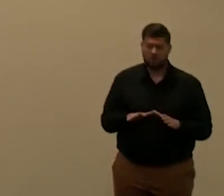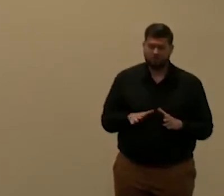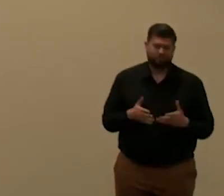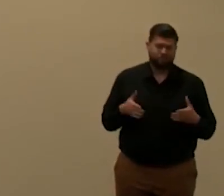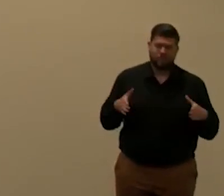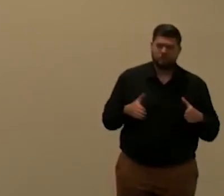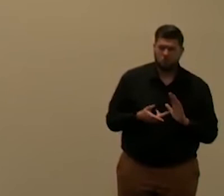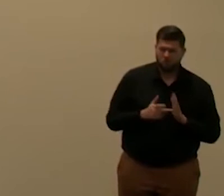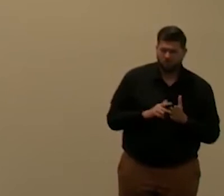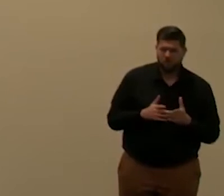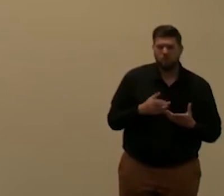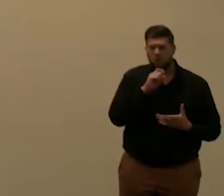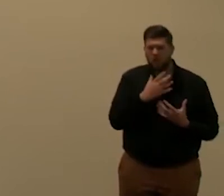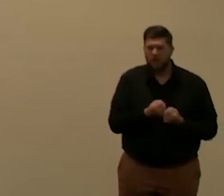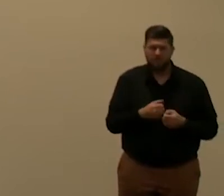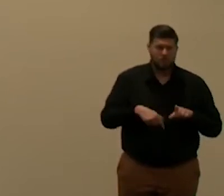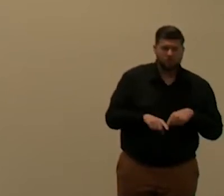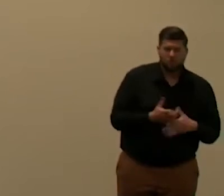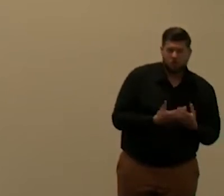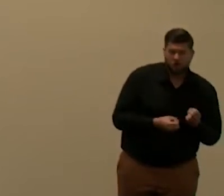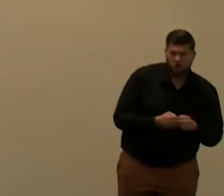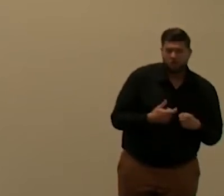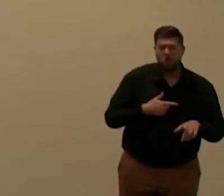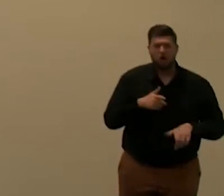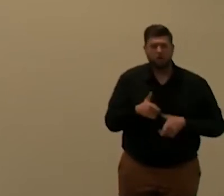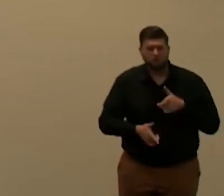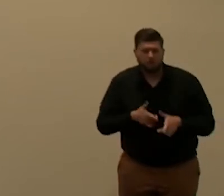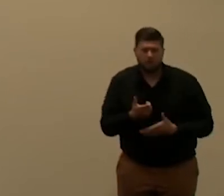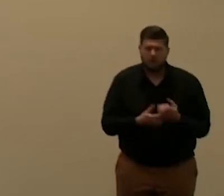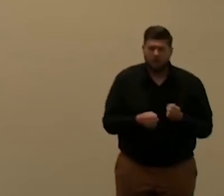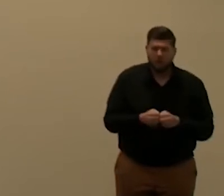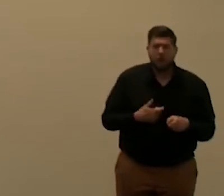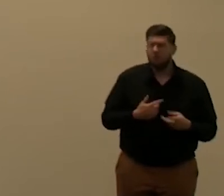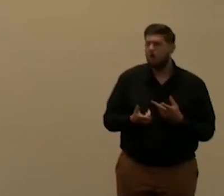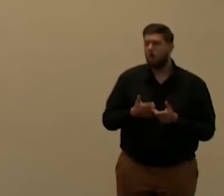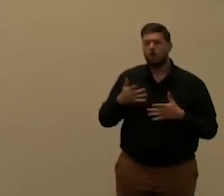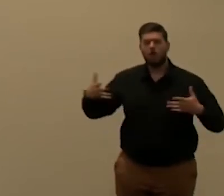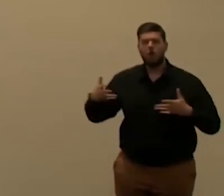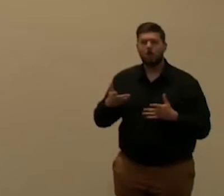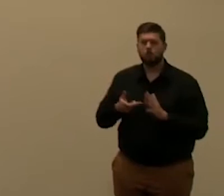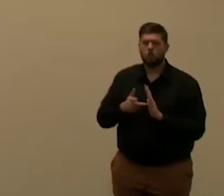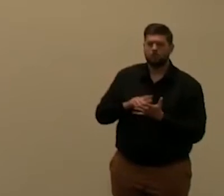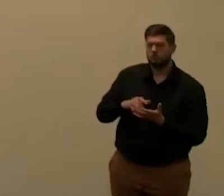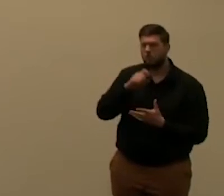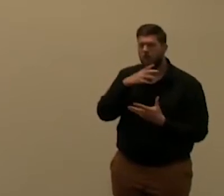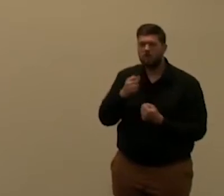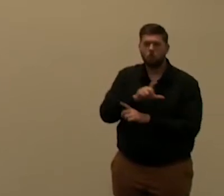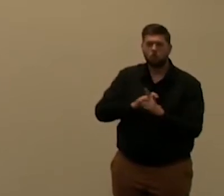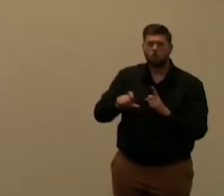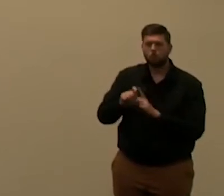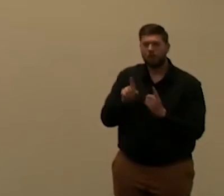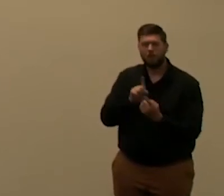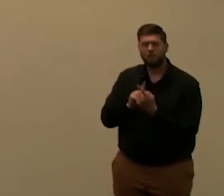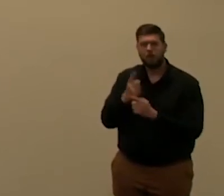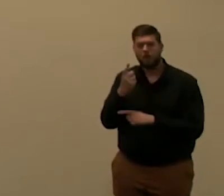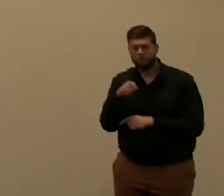club or a soccer club or whatever. But larger organizations might have large community meetups. Those will